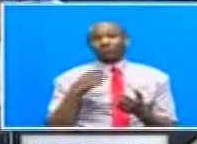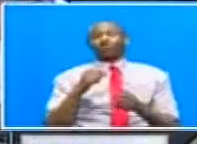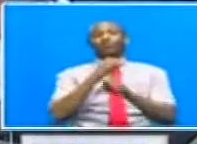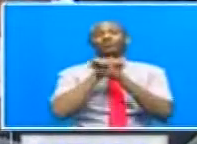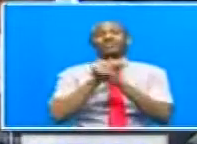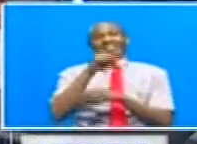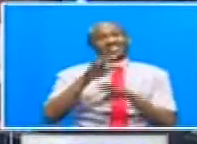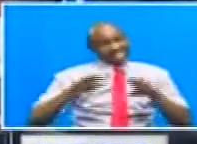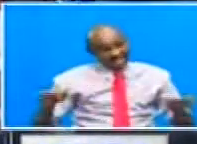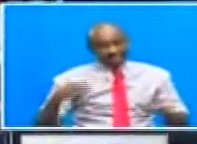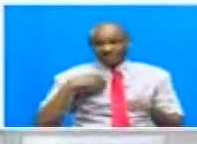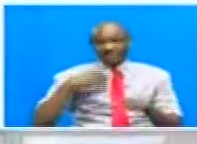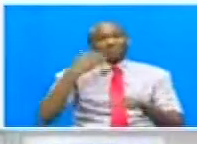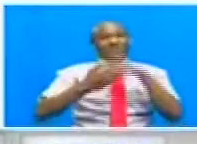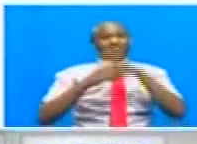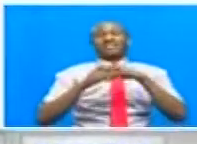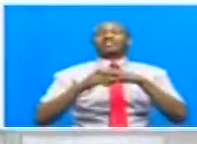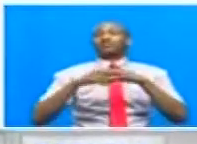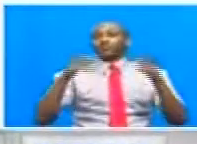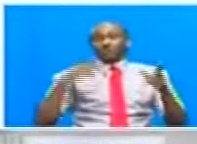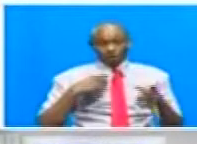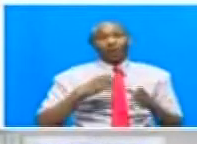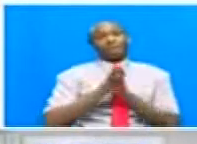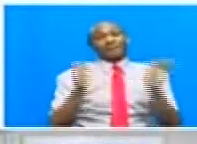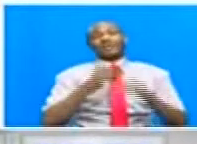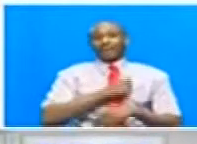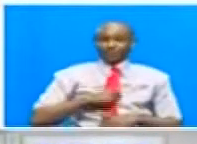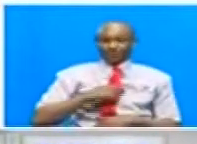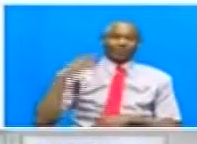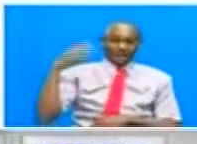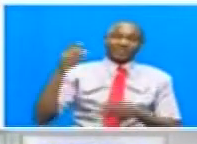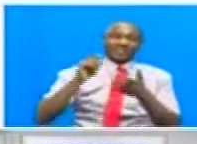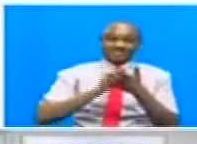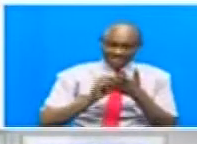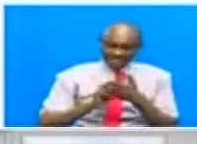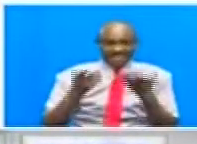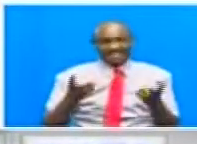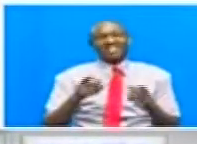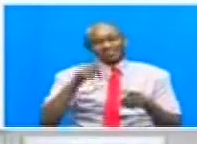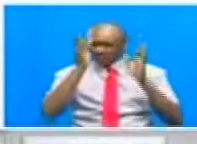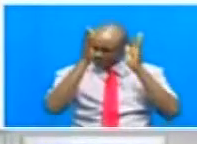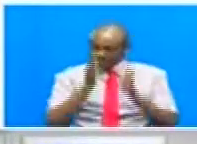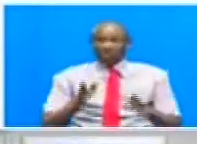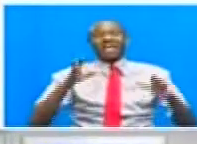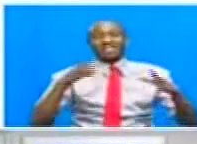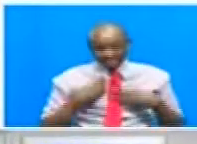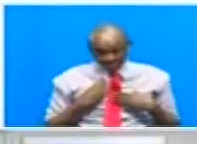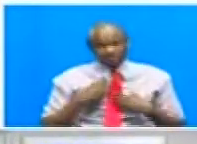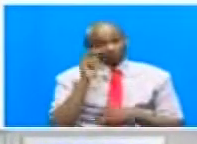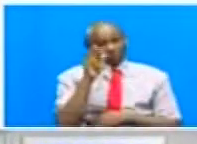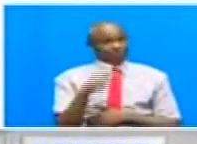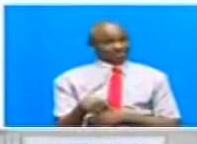to put up a wall within 24 hours. You saw a public apology from the cabinet secretary, an apology that I personally accepted. You